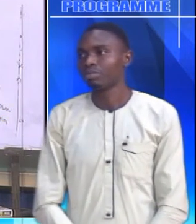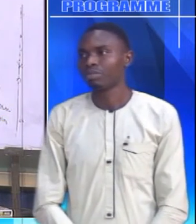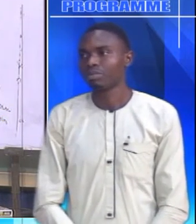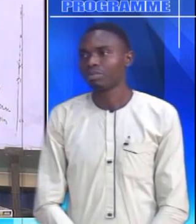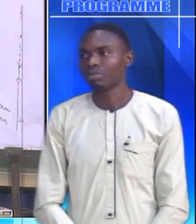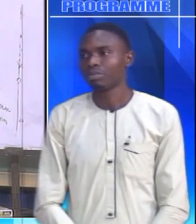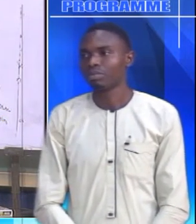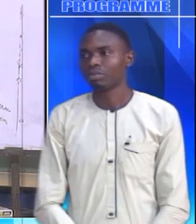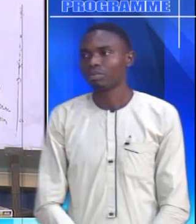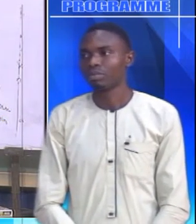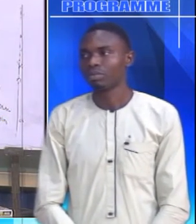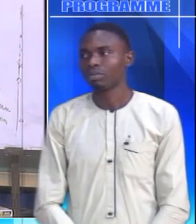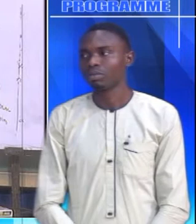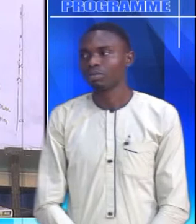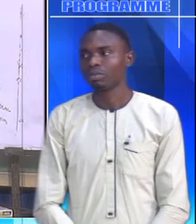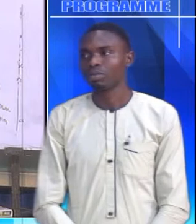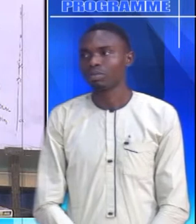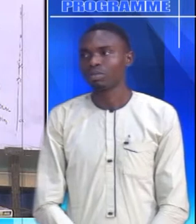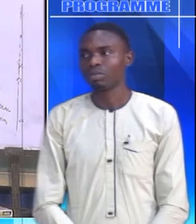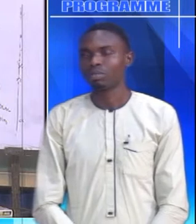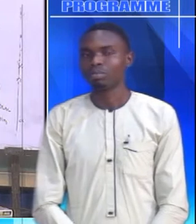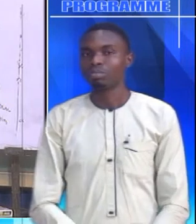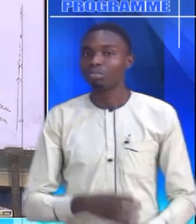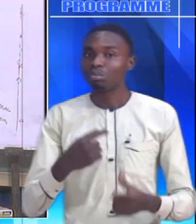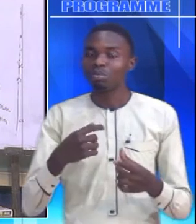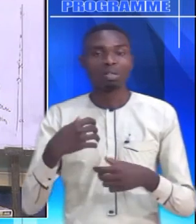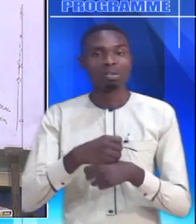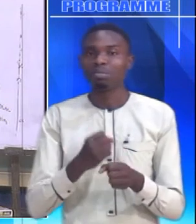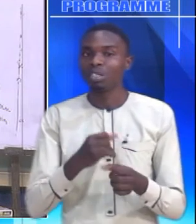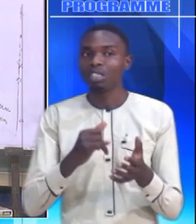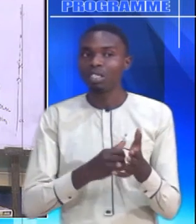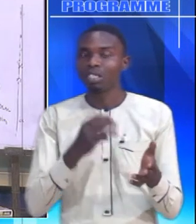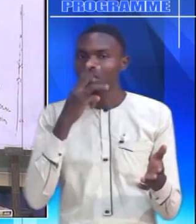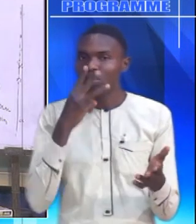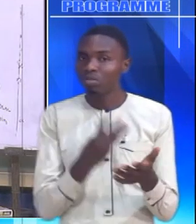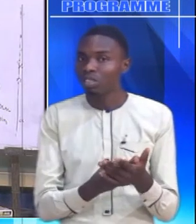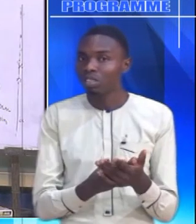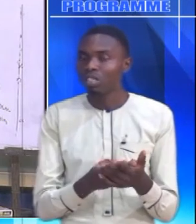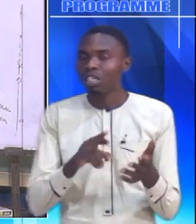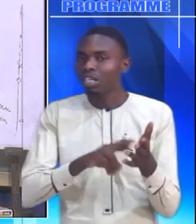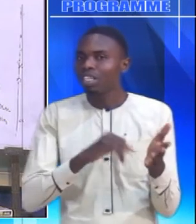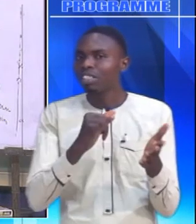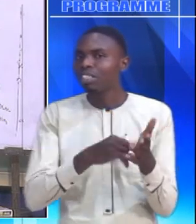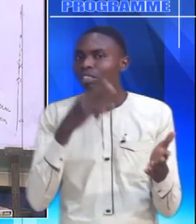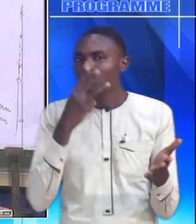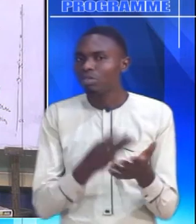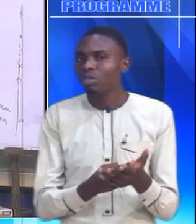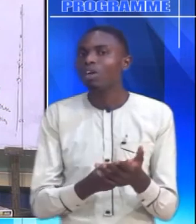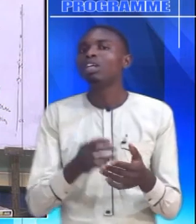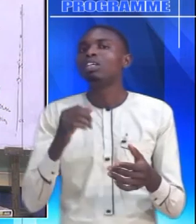pronounce to outsider, they will not see you as a novice, but as a good speaker